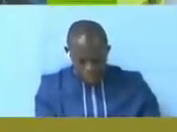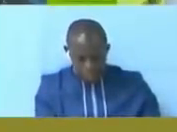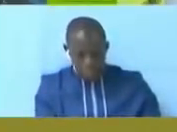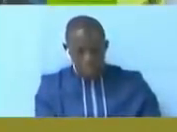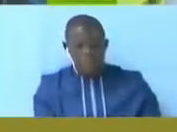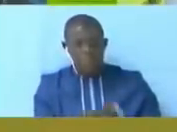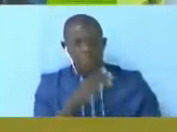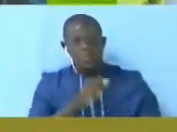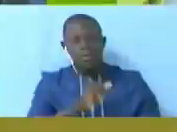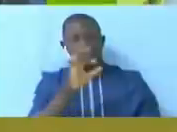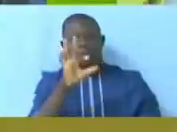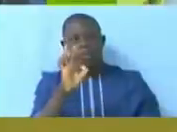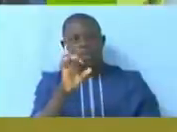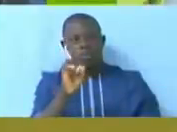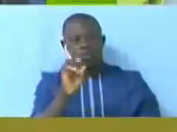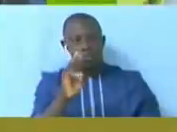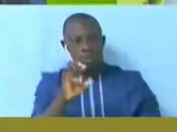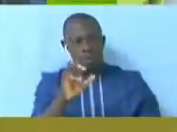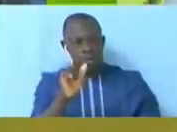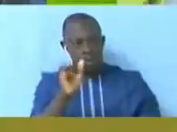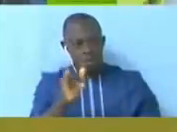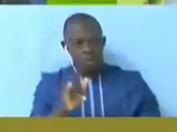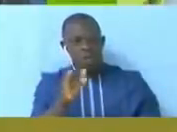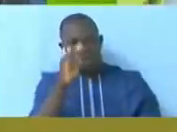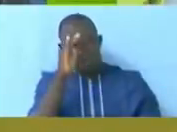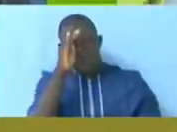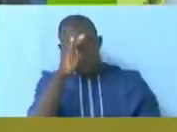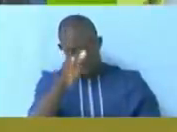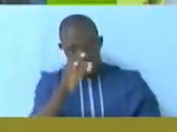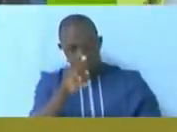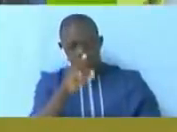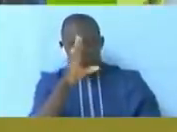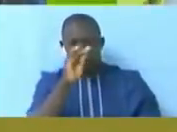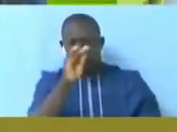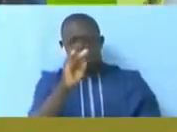Mr. Touré, jerejof. Mr. Touré, thank you.